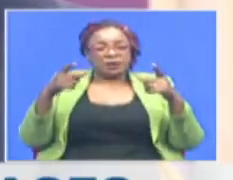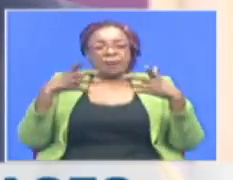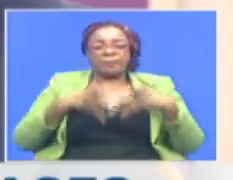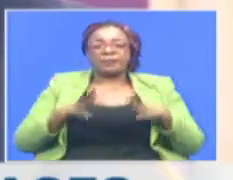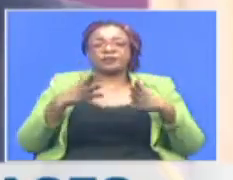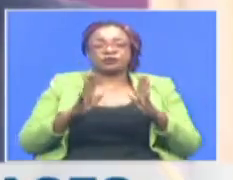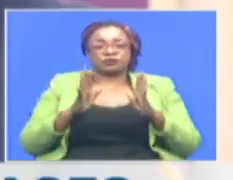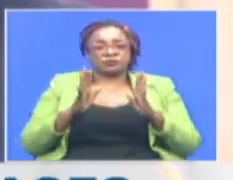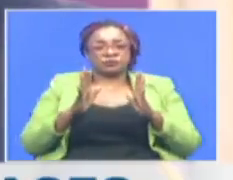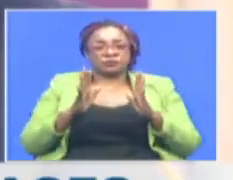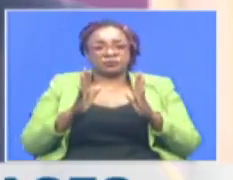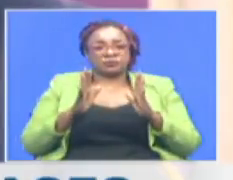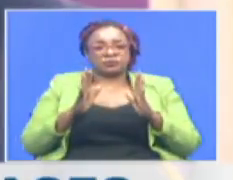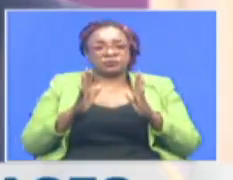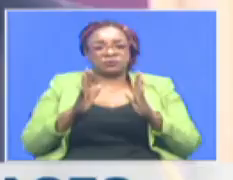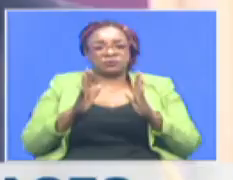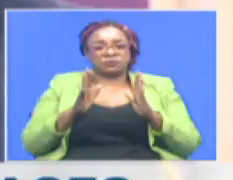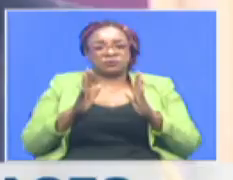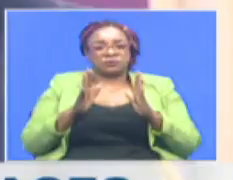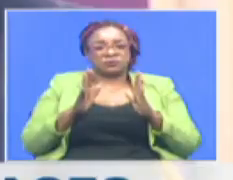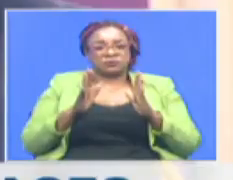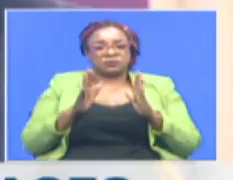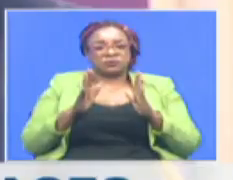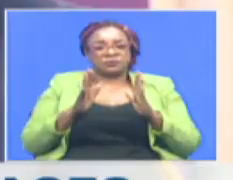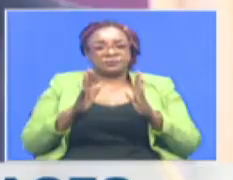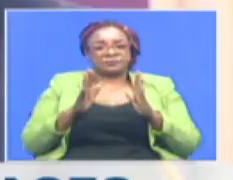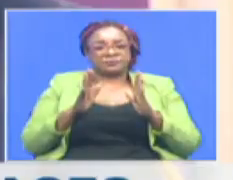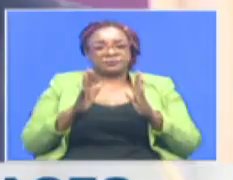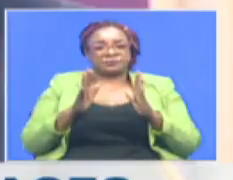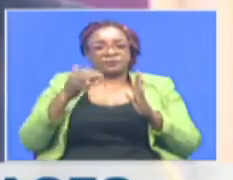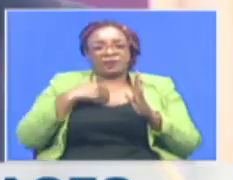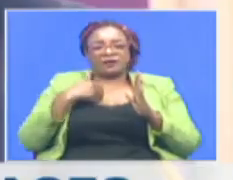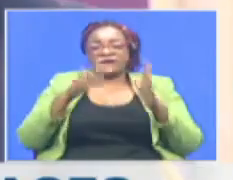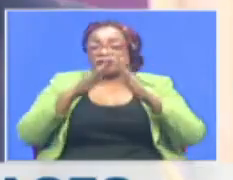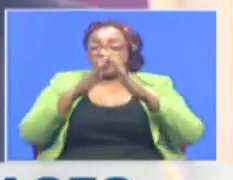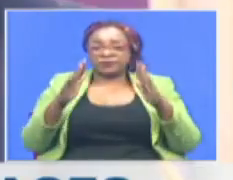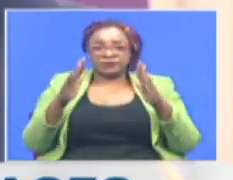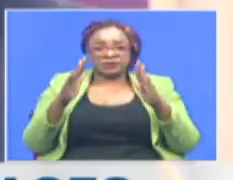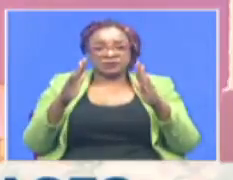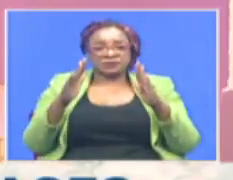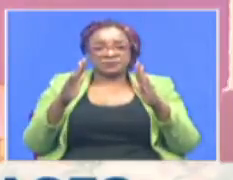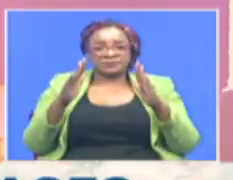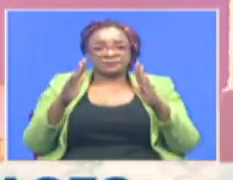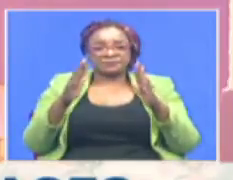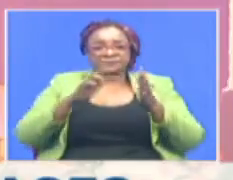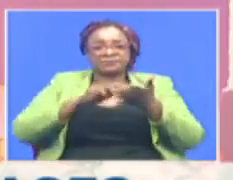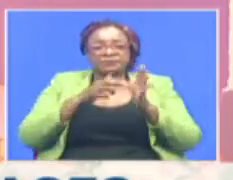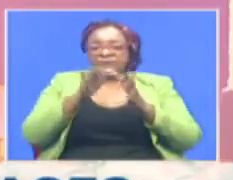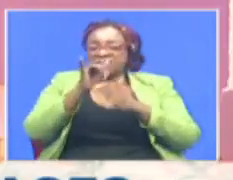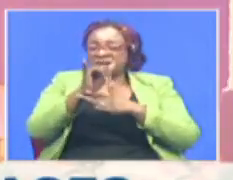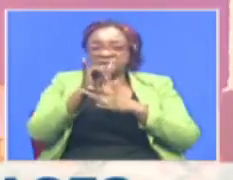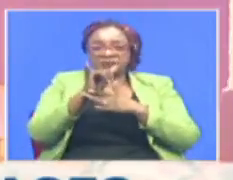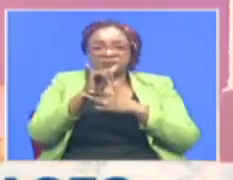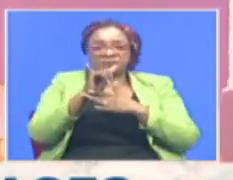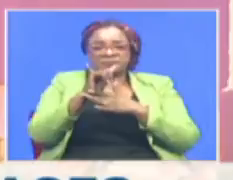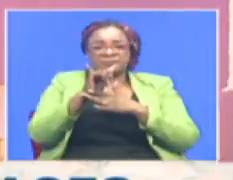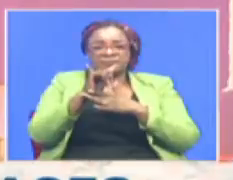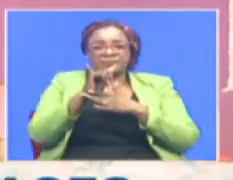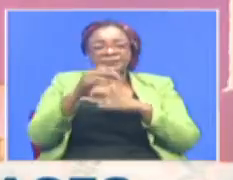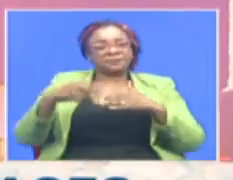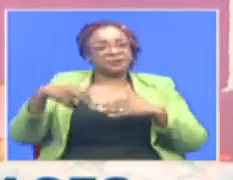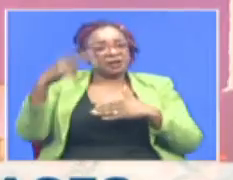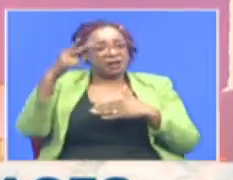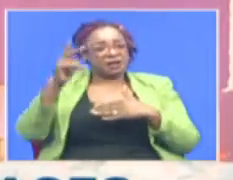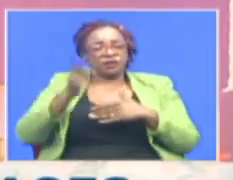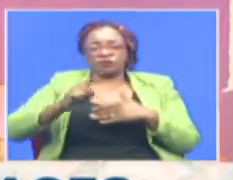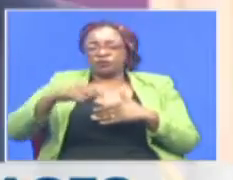population. And the necessity for housing remains as high, not only